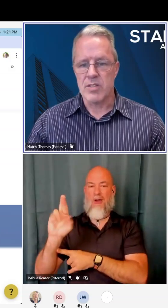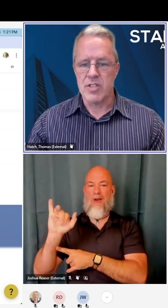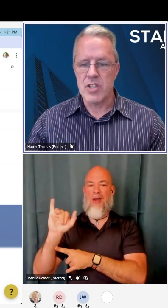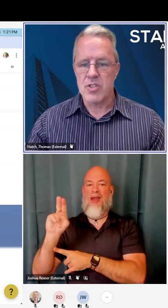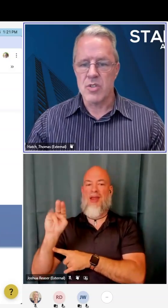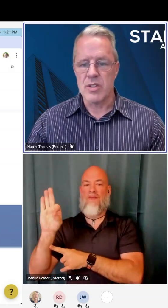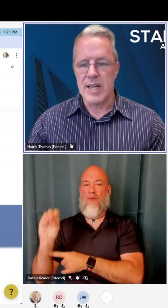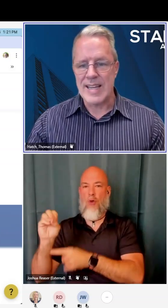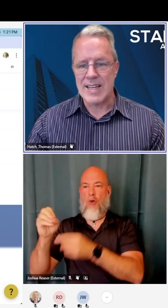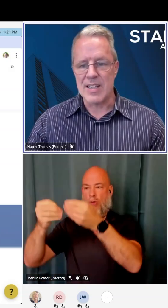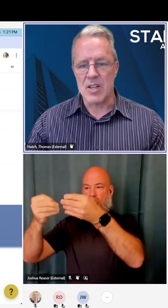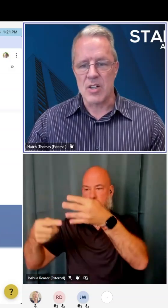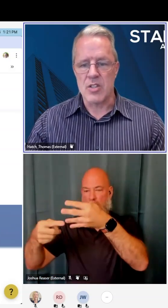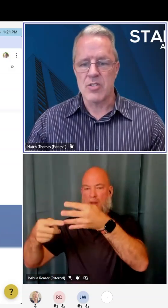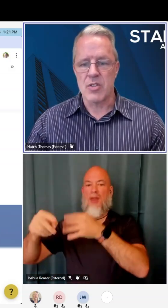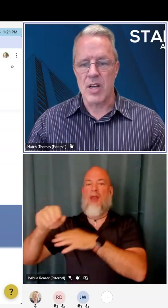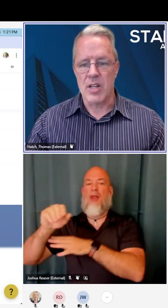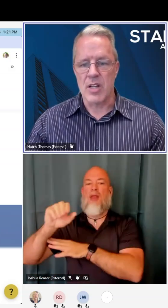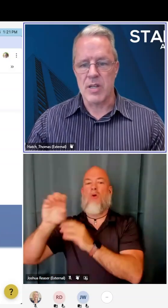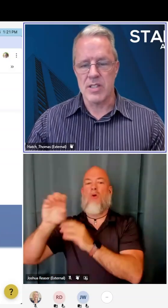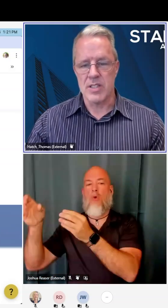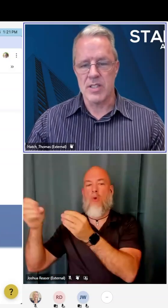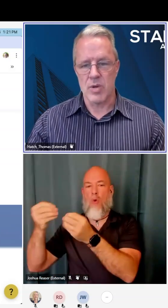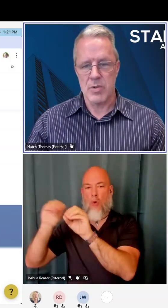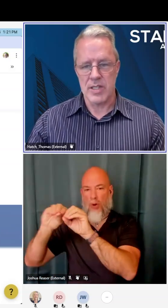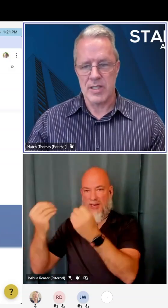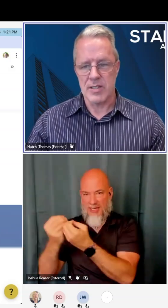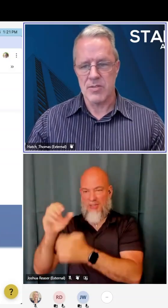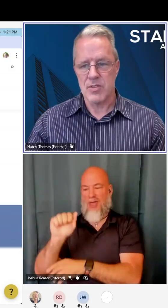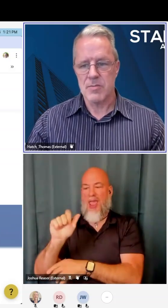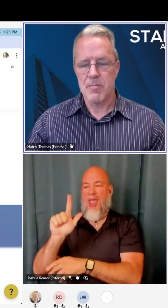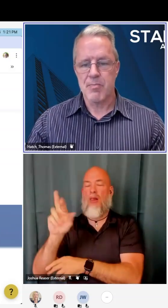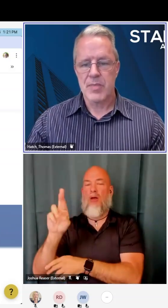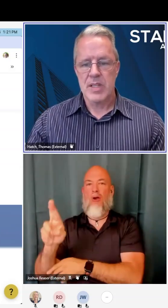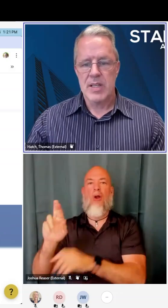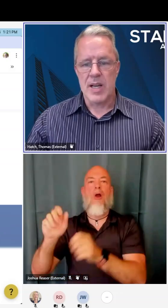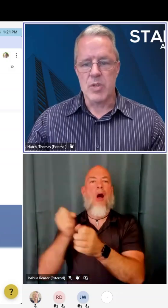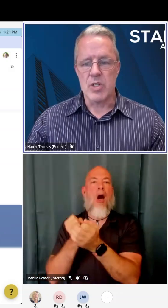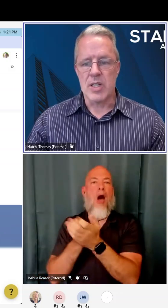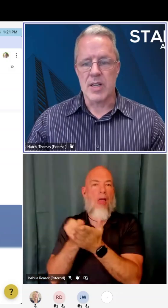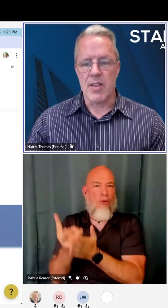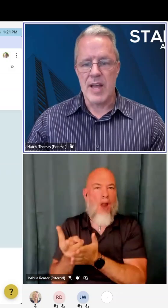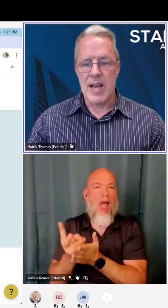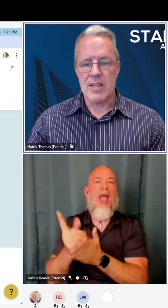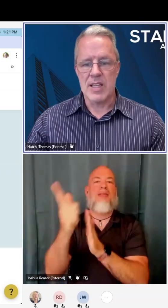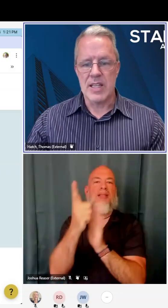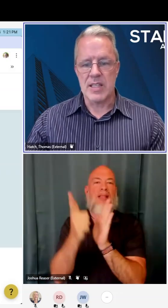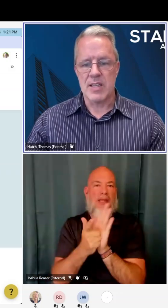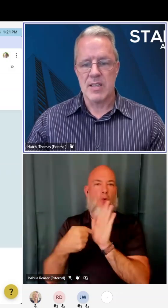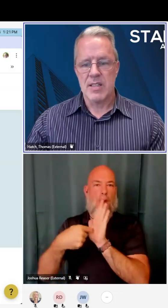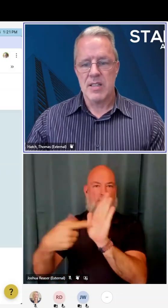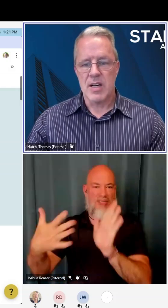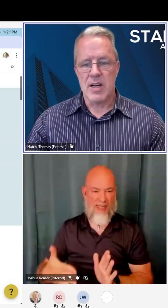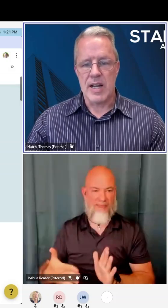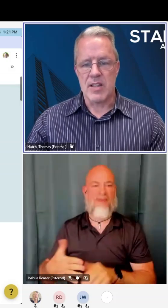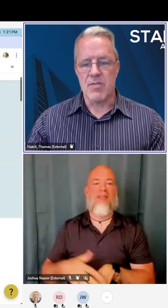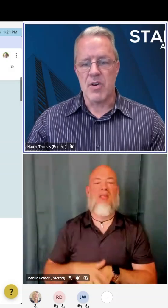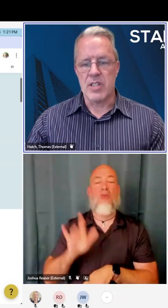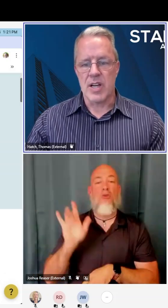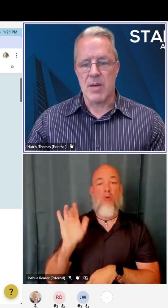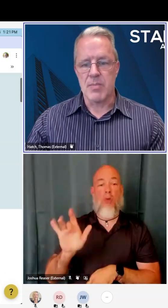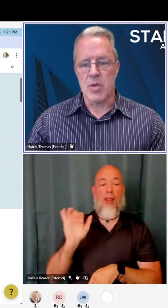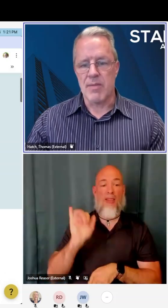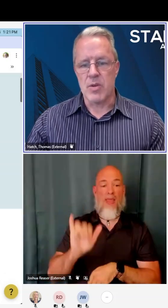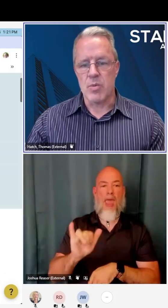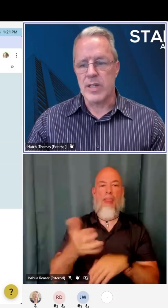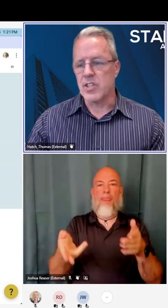and organizational ALRs, or authorized legal representatives. And when you click on that link, at the